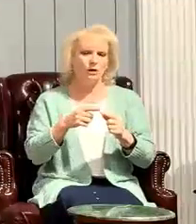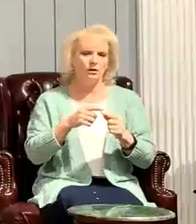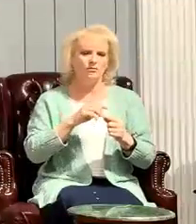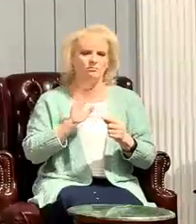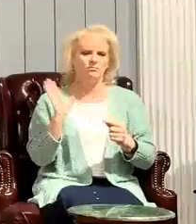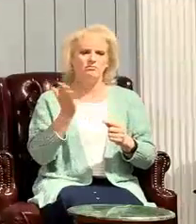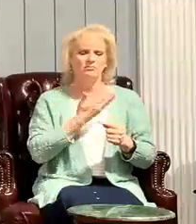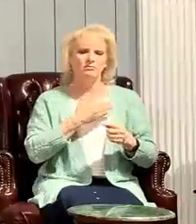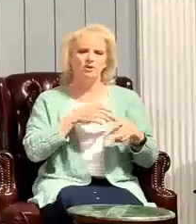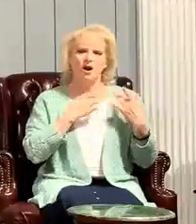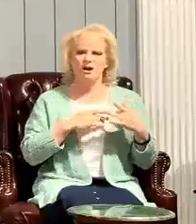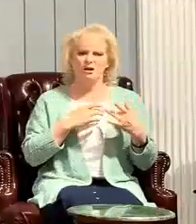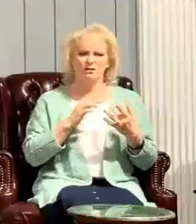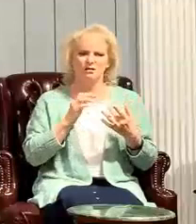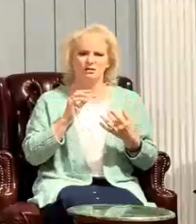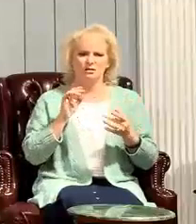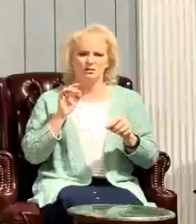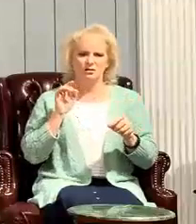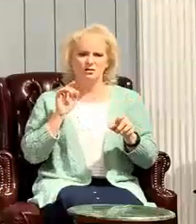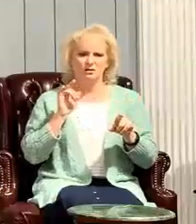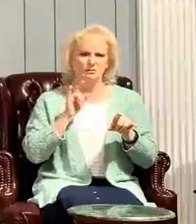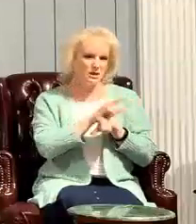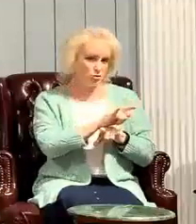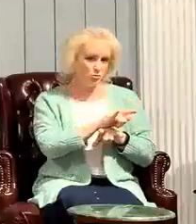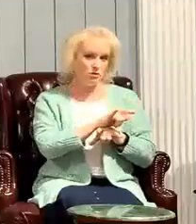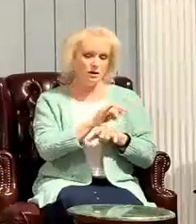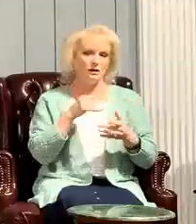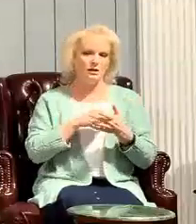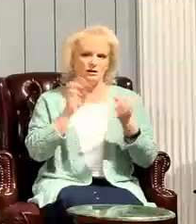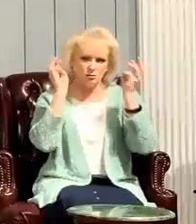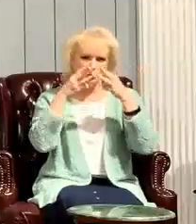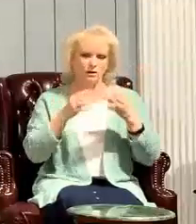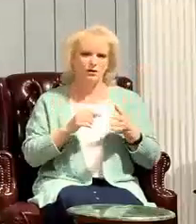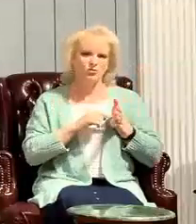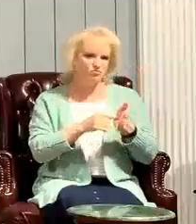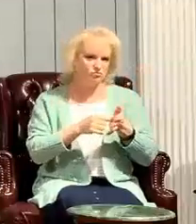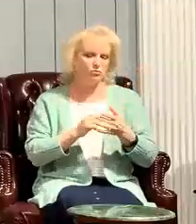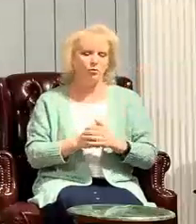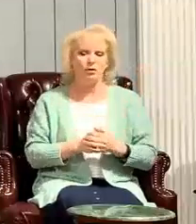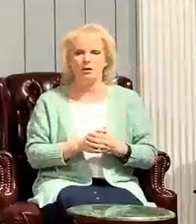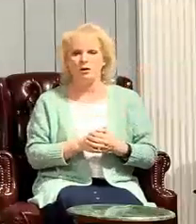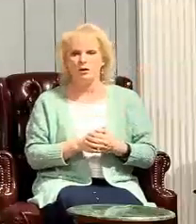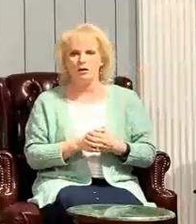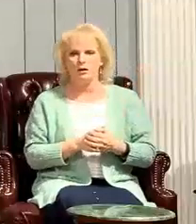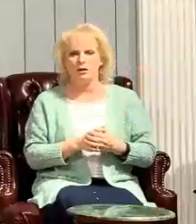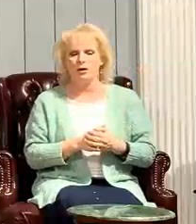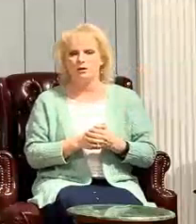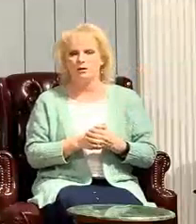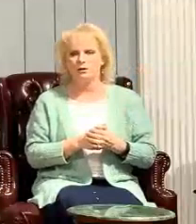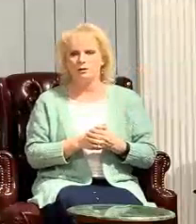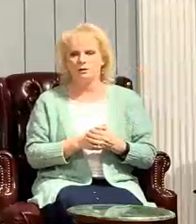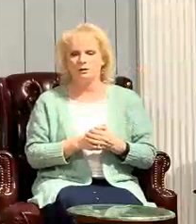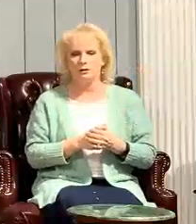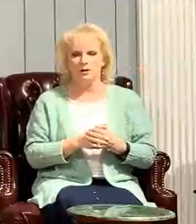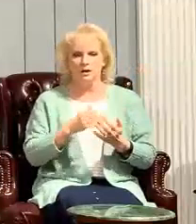is betraying its wickedness. Some things and again, this is only one passage, so the list is